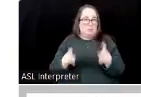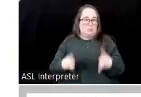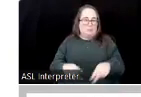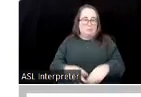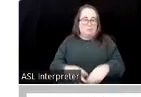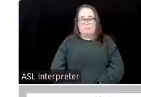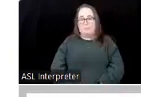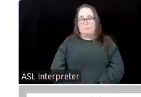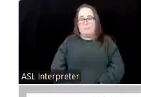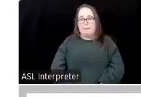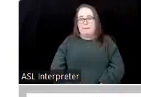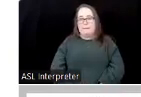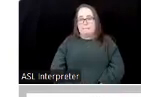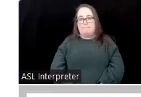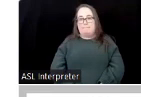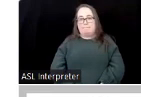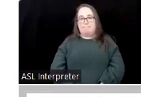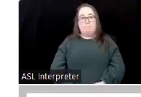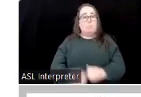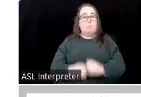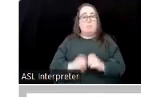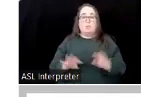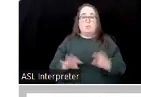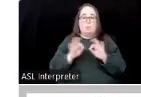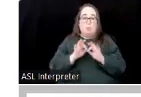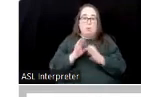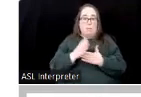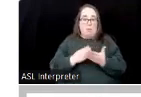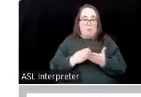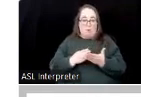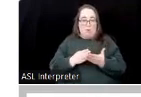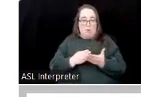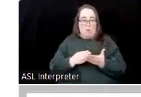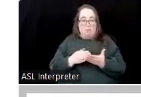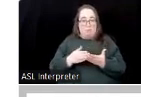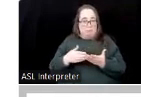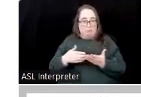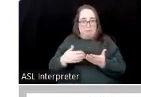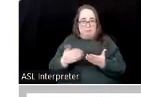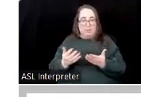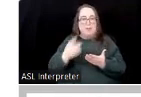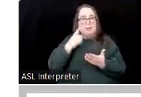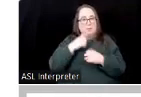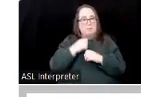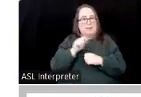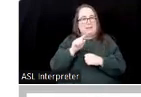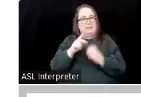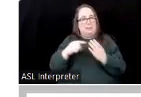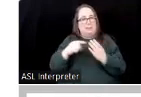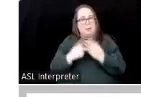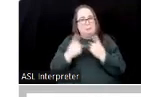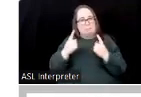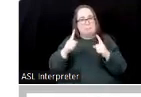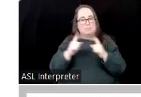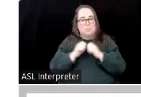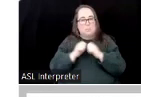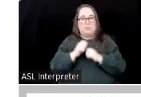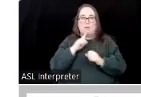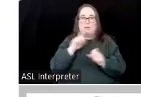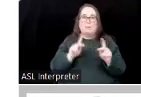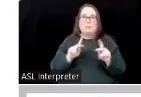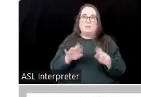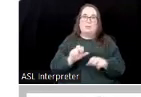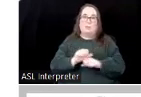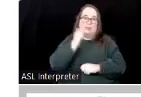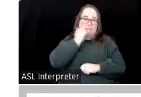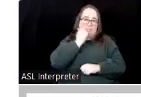I would say the most important connective tissue or glue to making housing and services work together are the people who are doing this work day